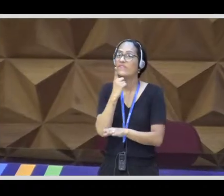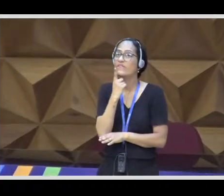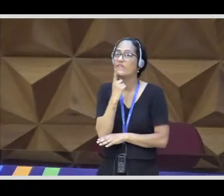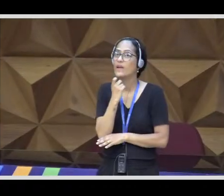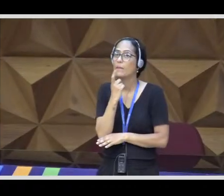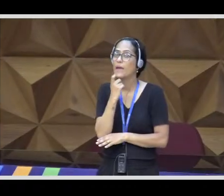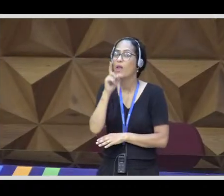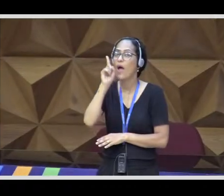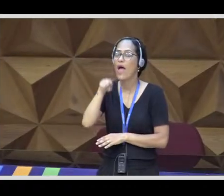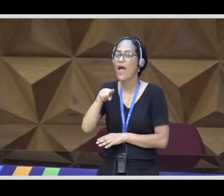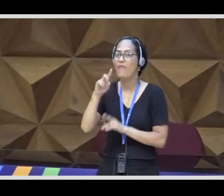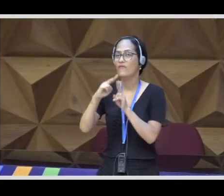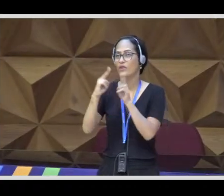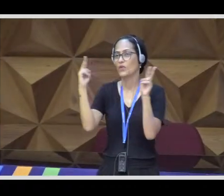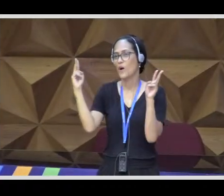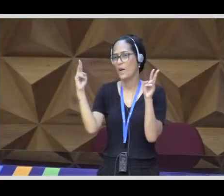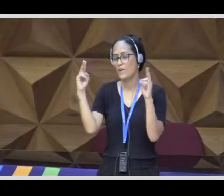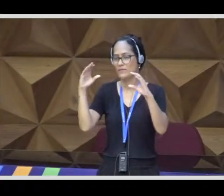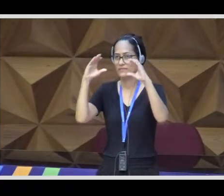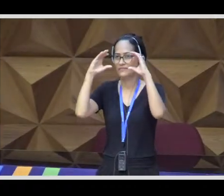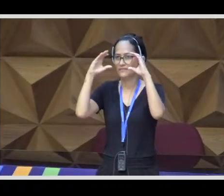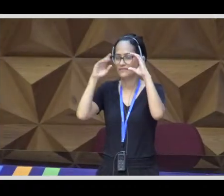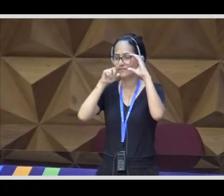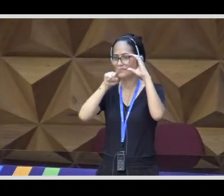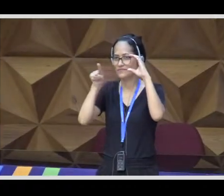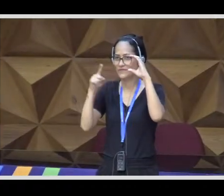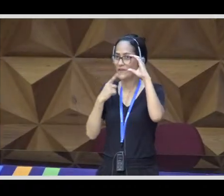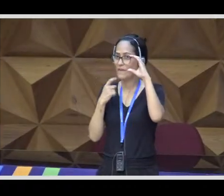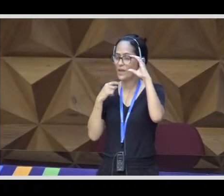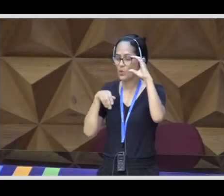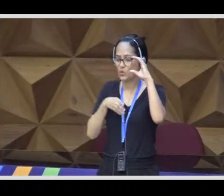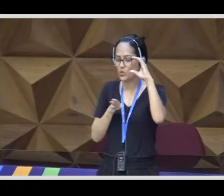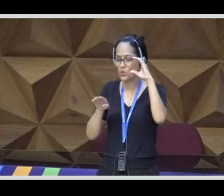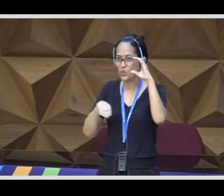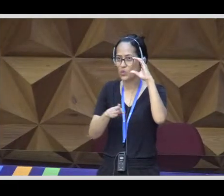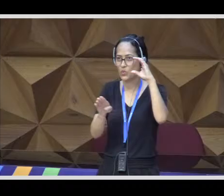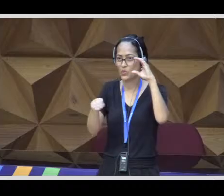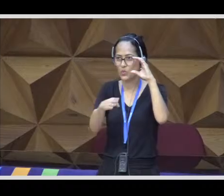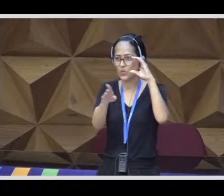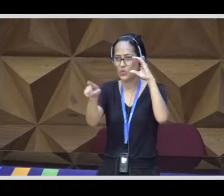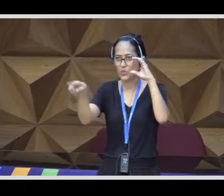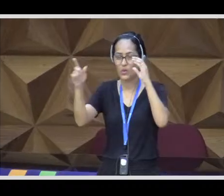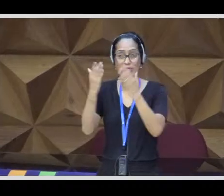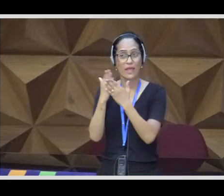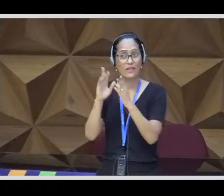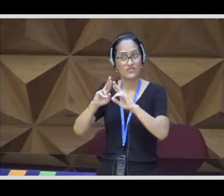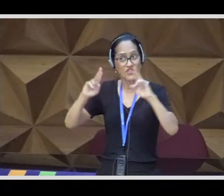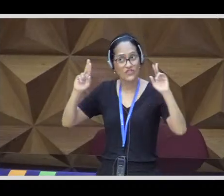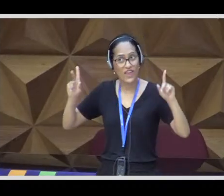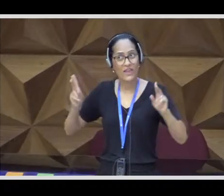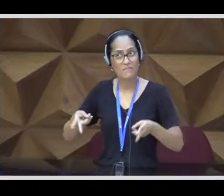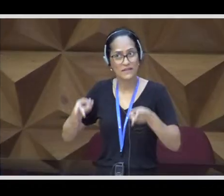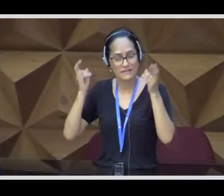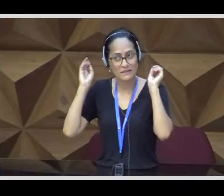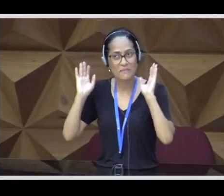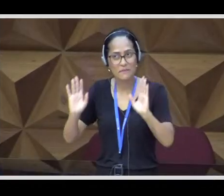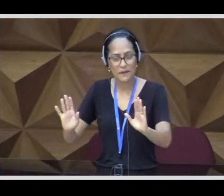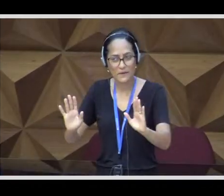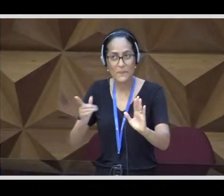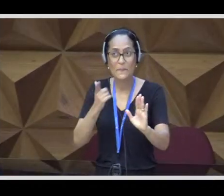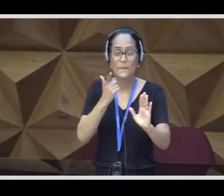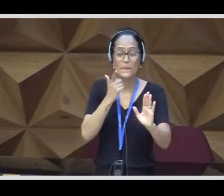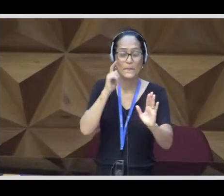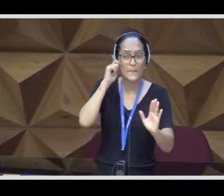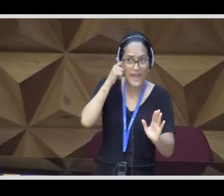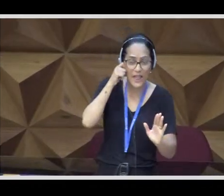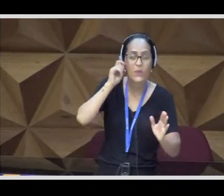headset. You can see those two things are not very similar, but people couldn't tell, including,